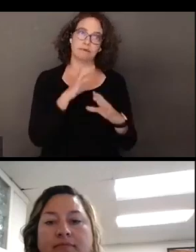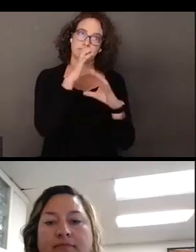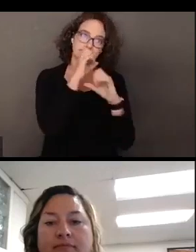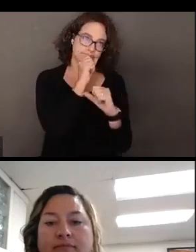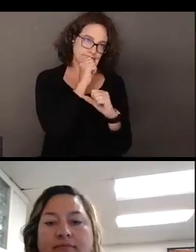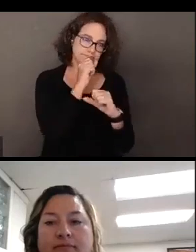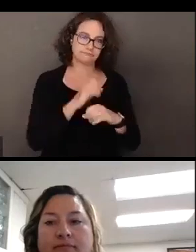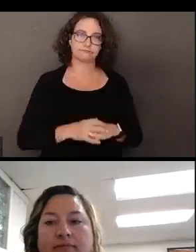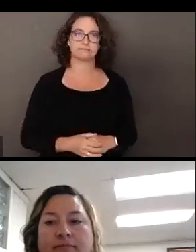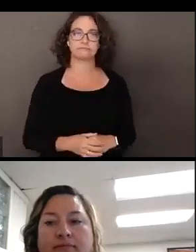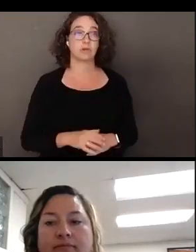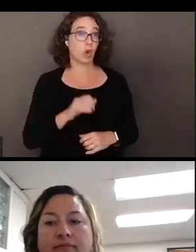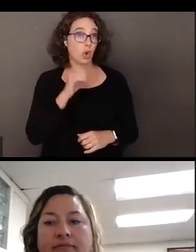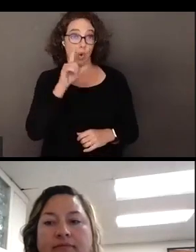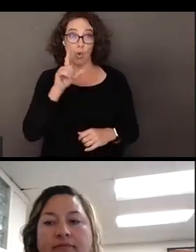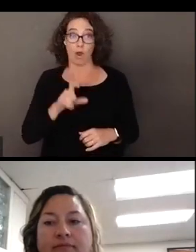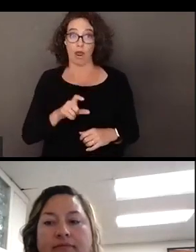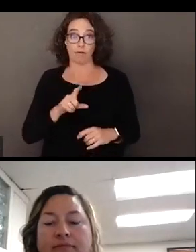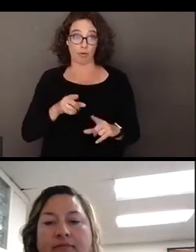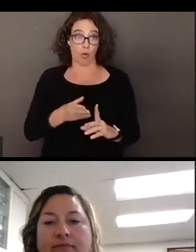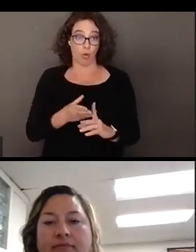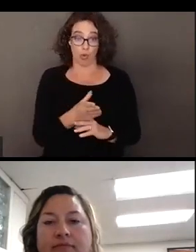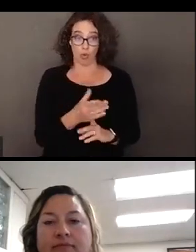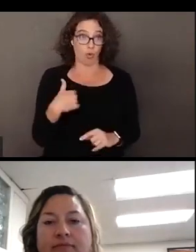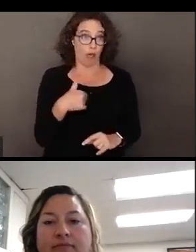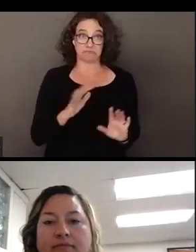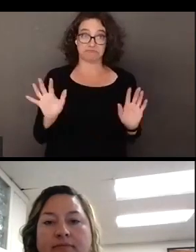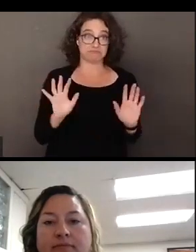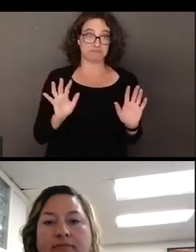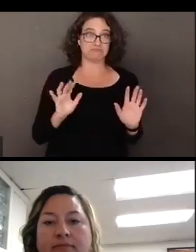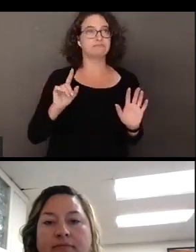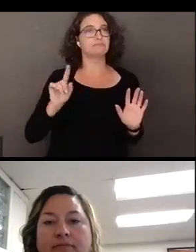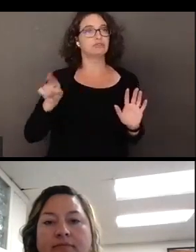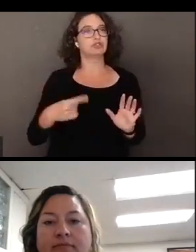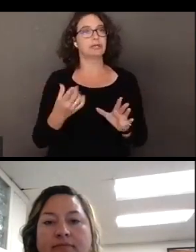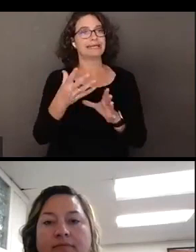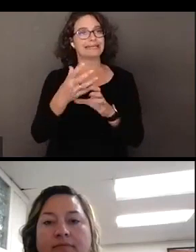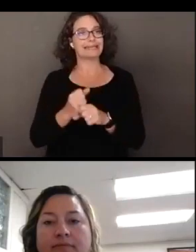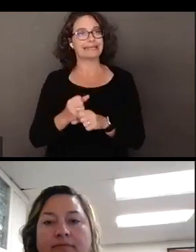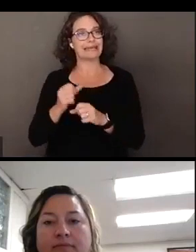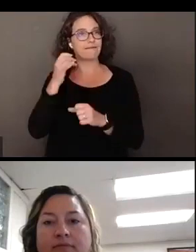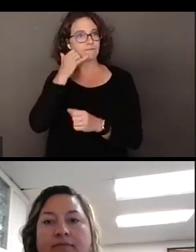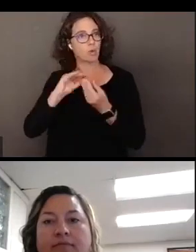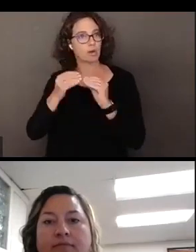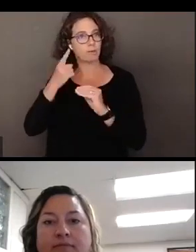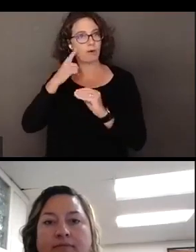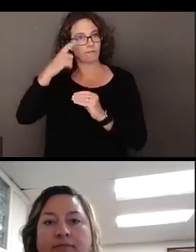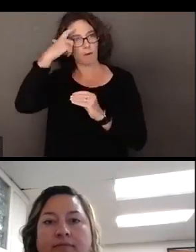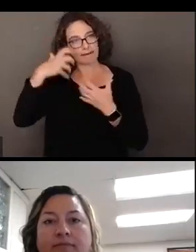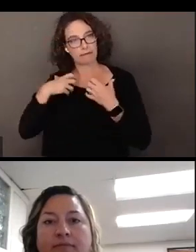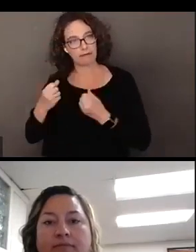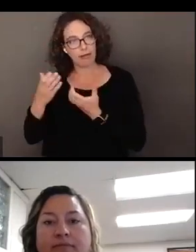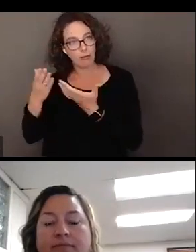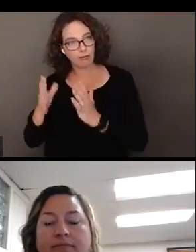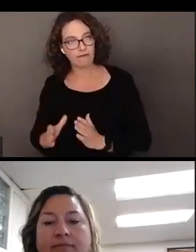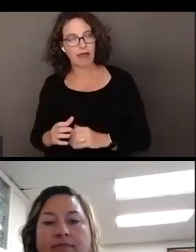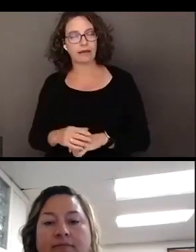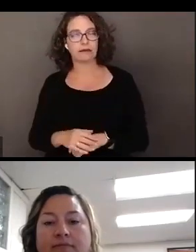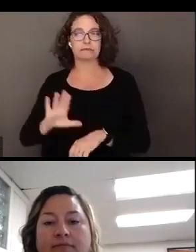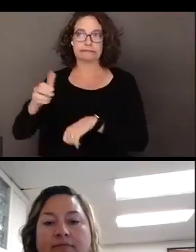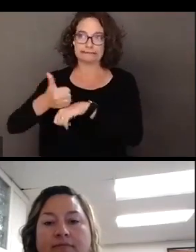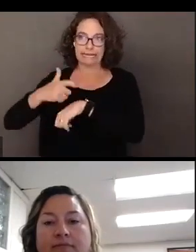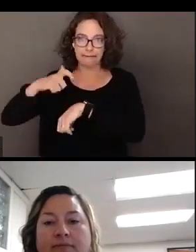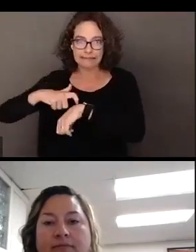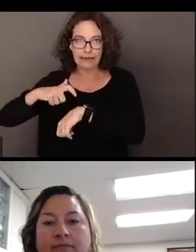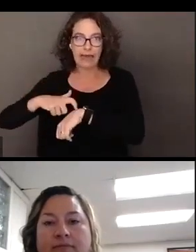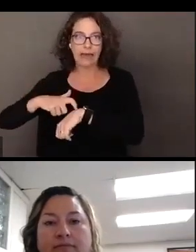have to go through us, just get the phone number of the mental health provider. And then they set up the time, the provider coordinates